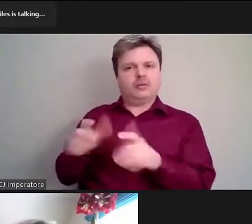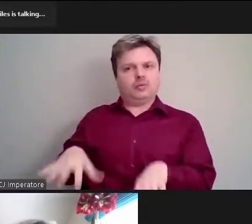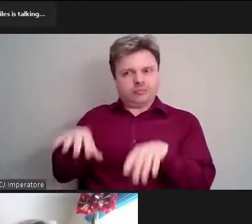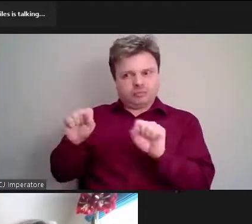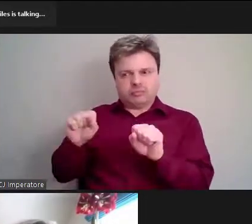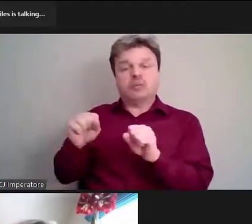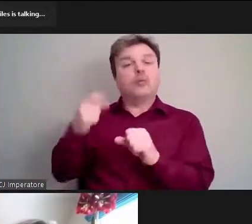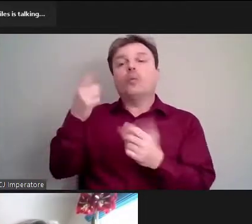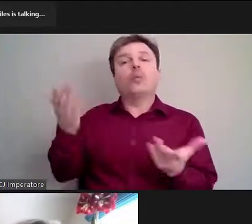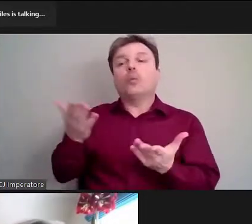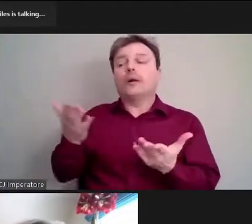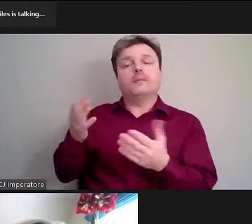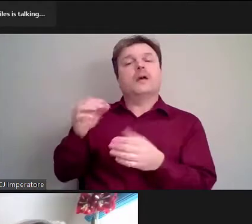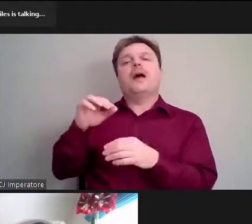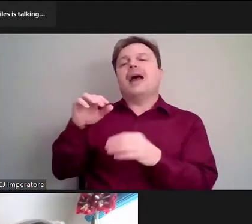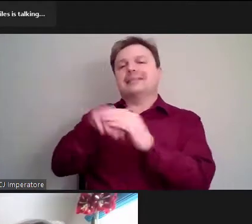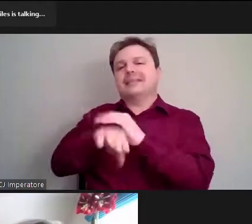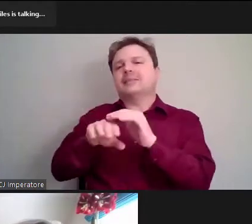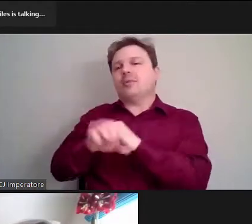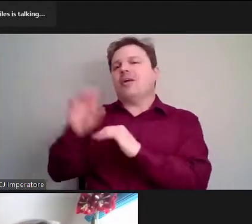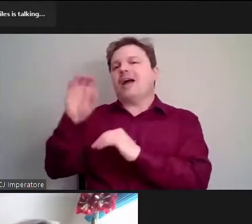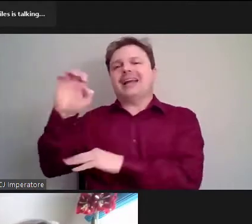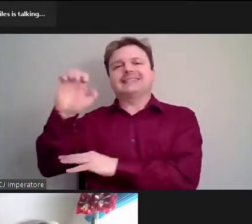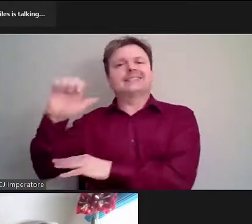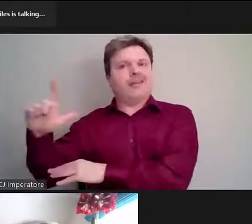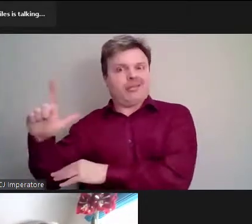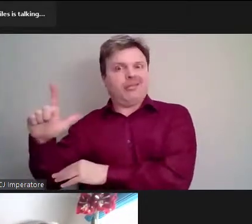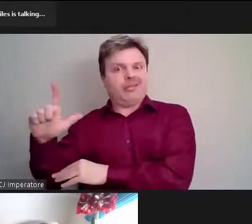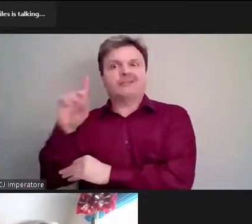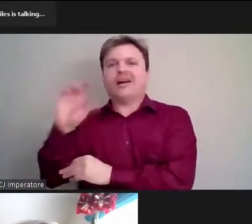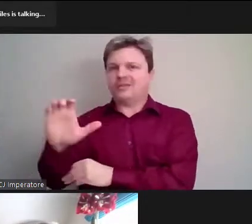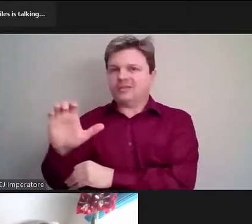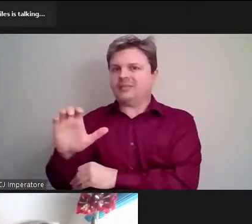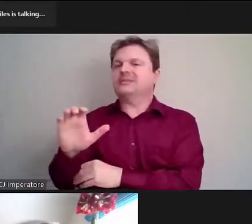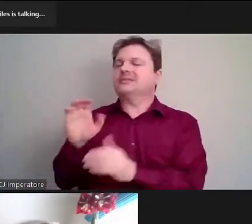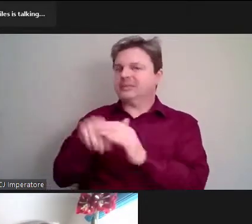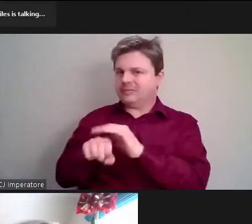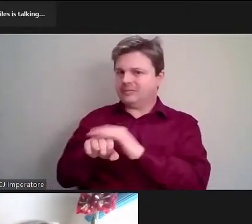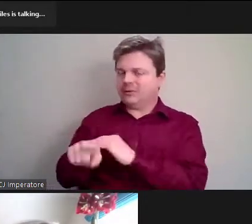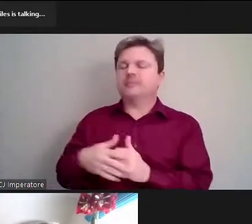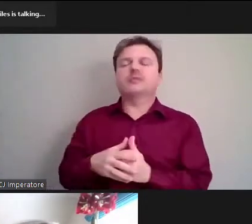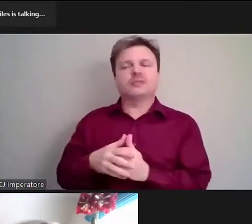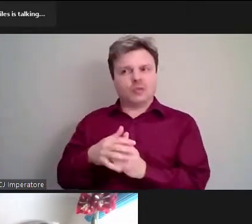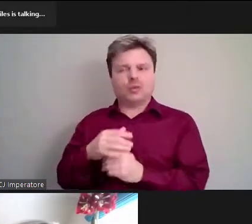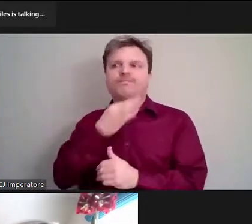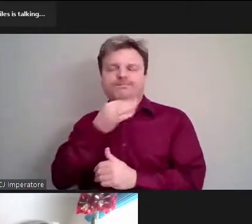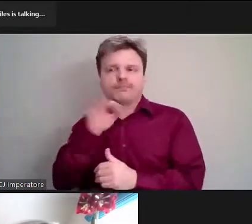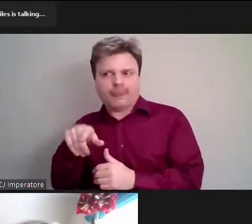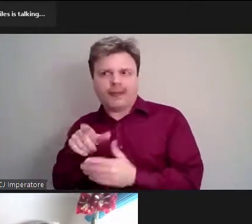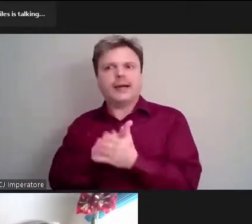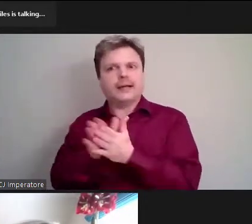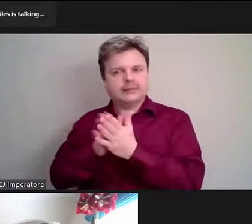documents. So that's one of the things that we are also trying to look into with that.